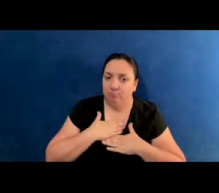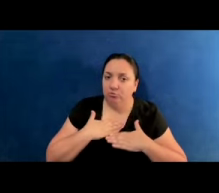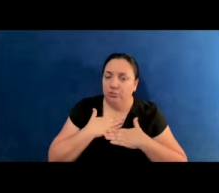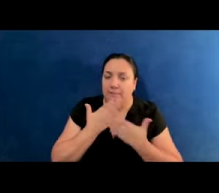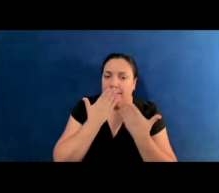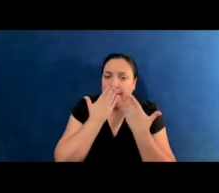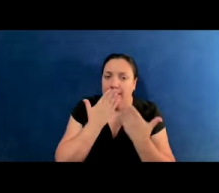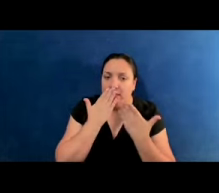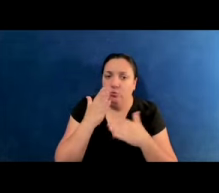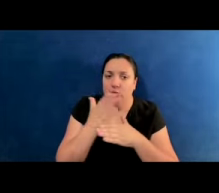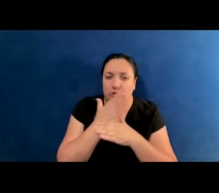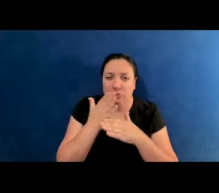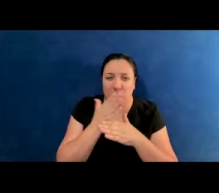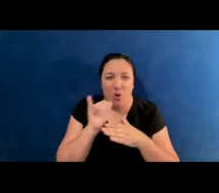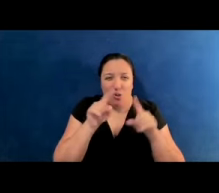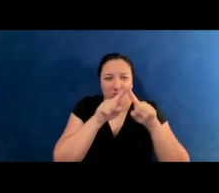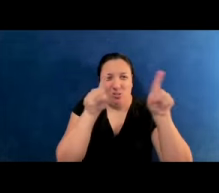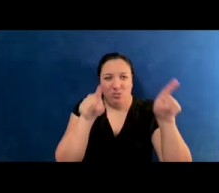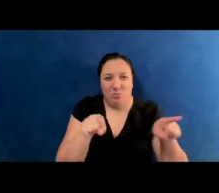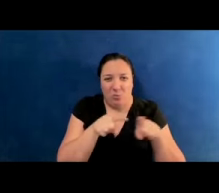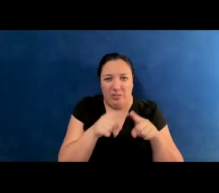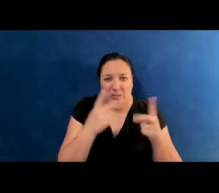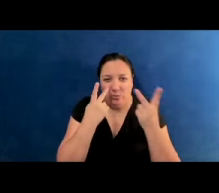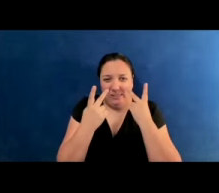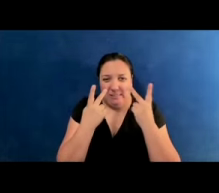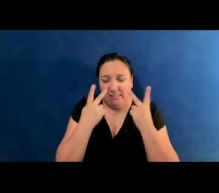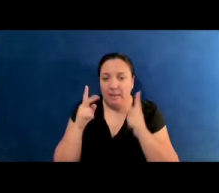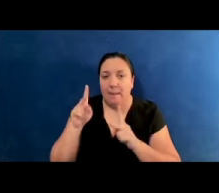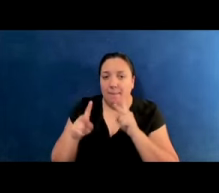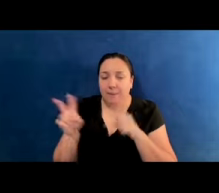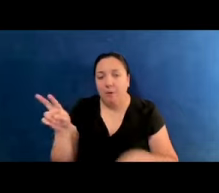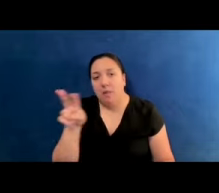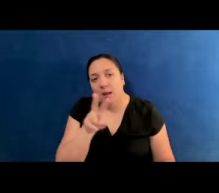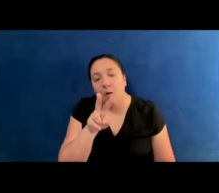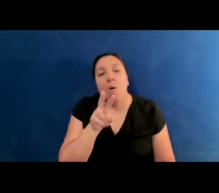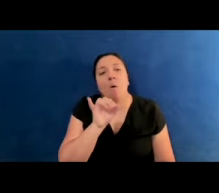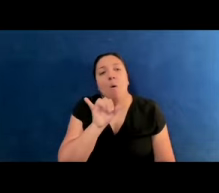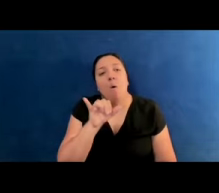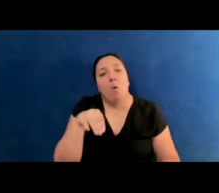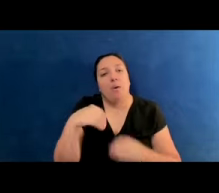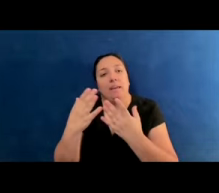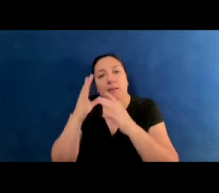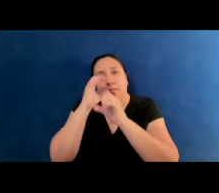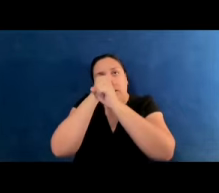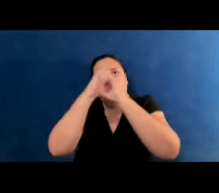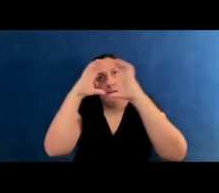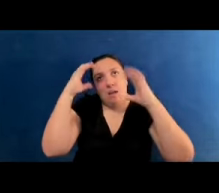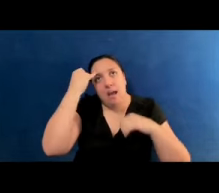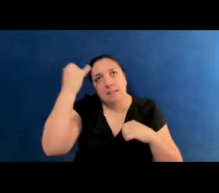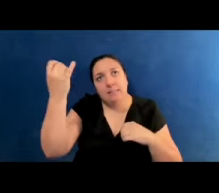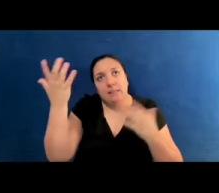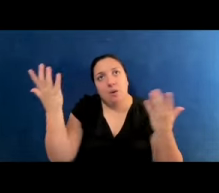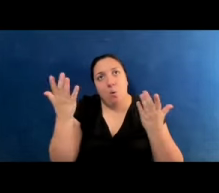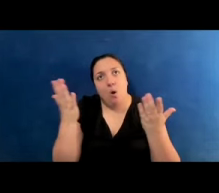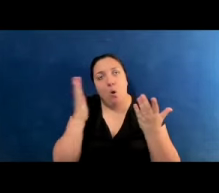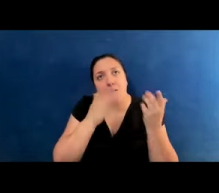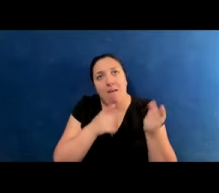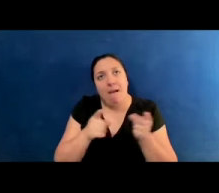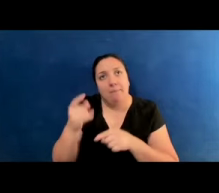sharing the screenshots that will give some people an idea of what